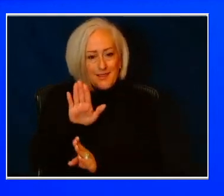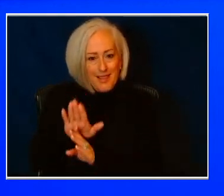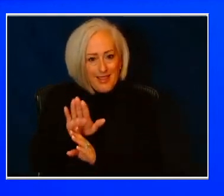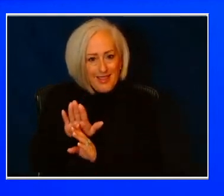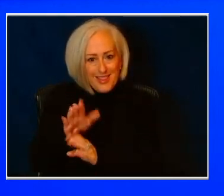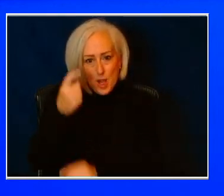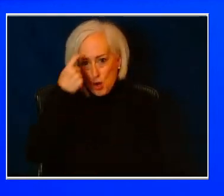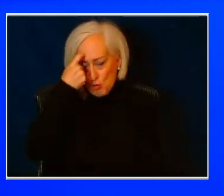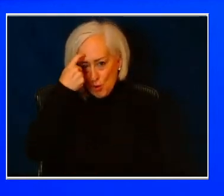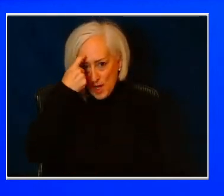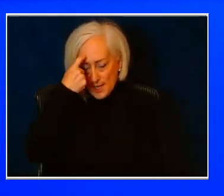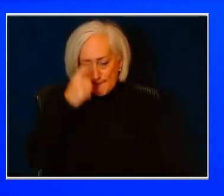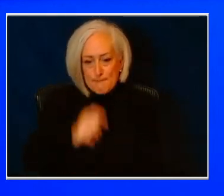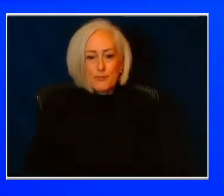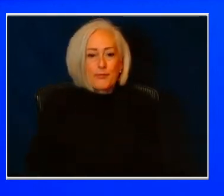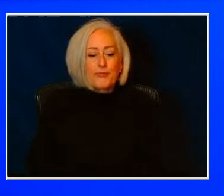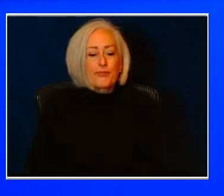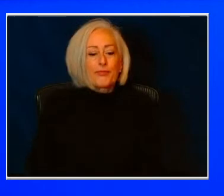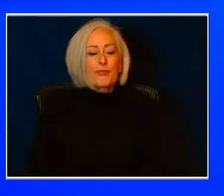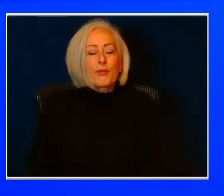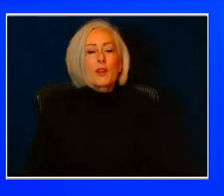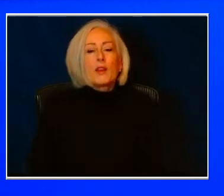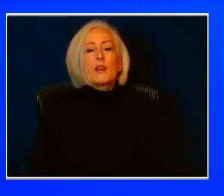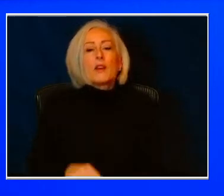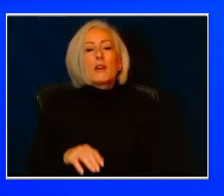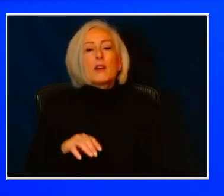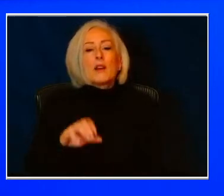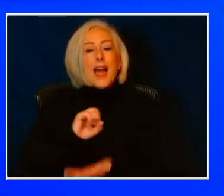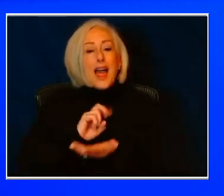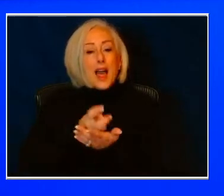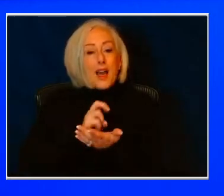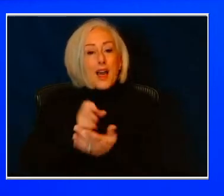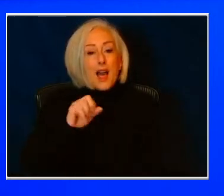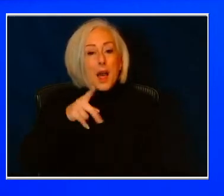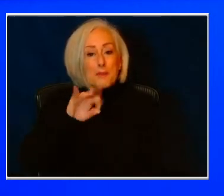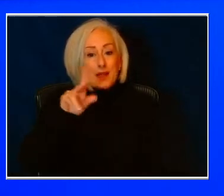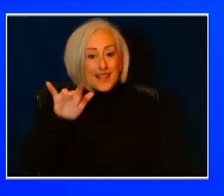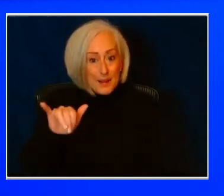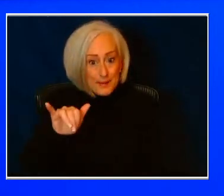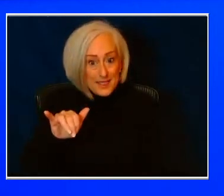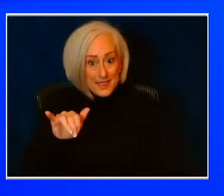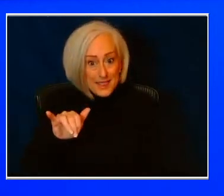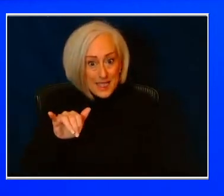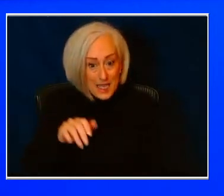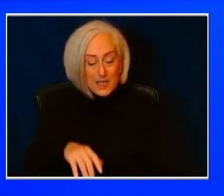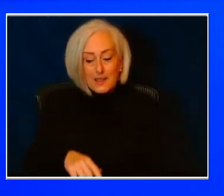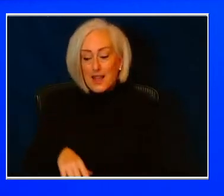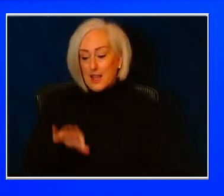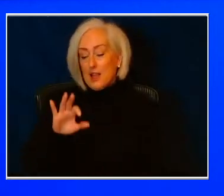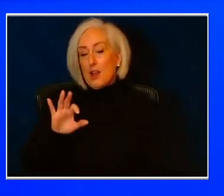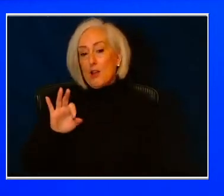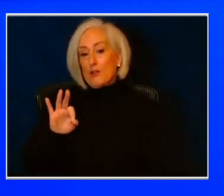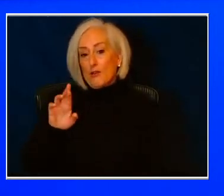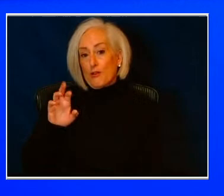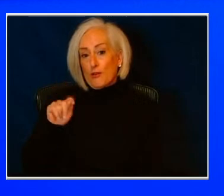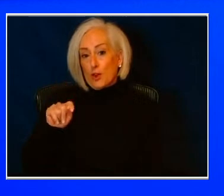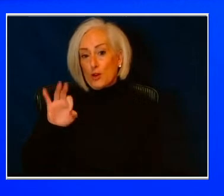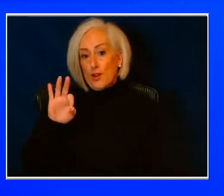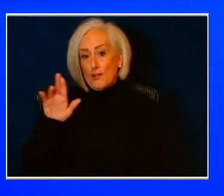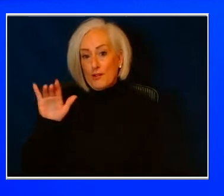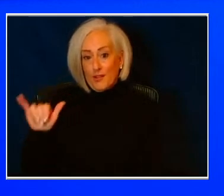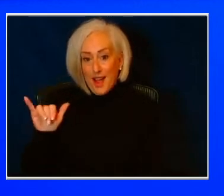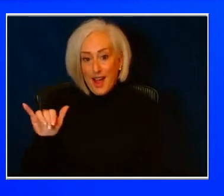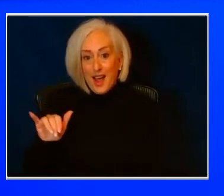fray, because the human brain has, for example, fruit fly brain has 150,000 neurons, but our brain has 86